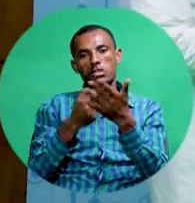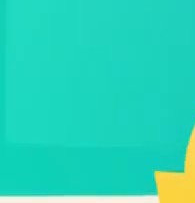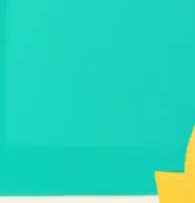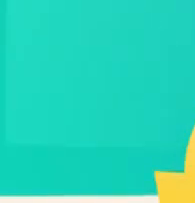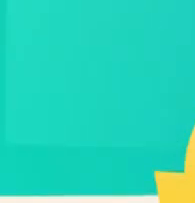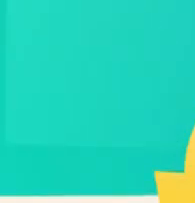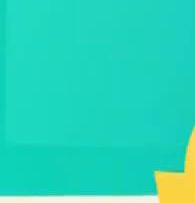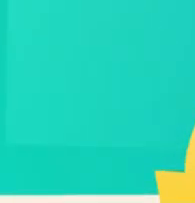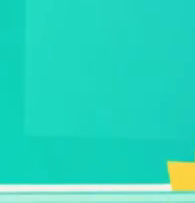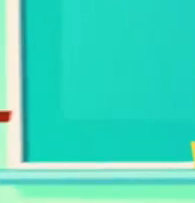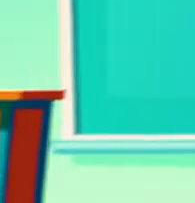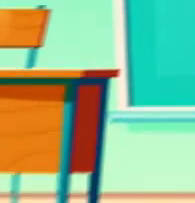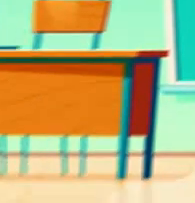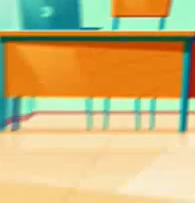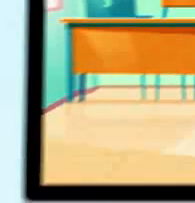Okay.